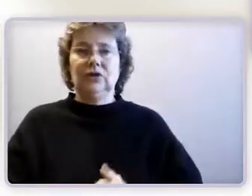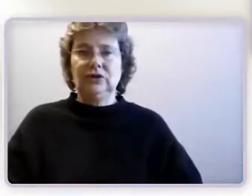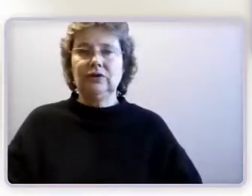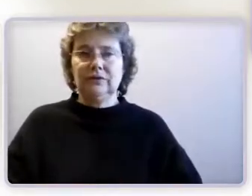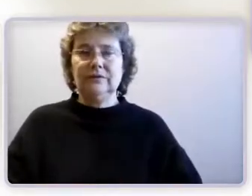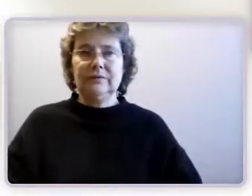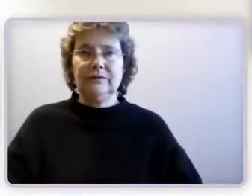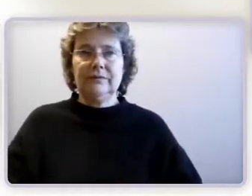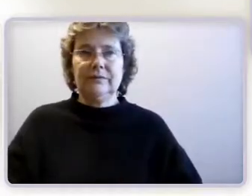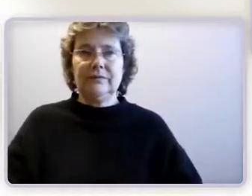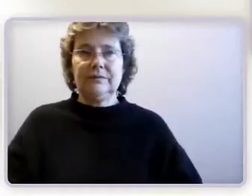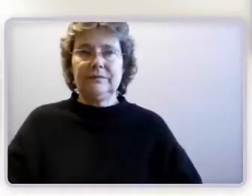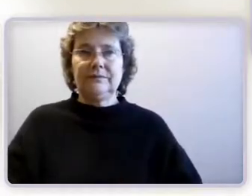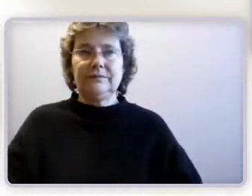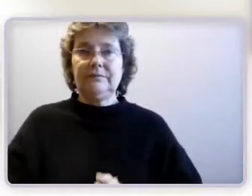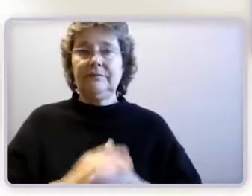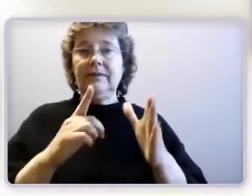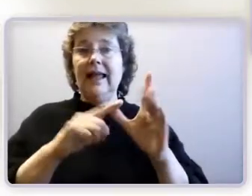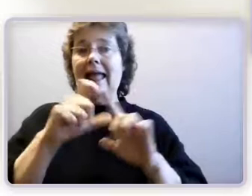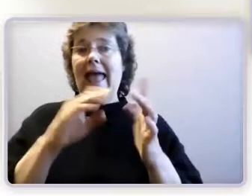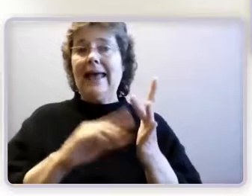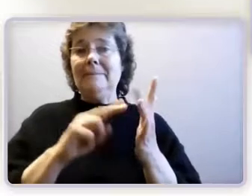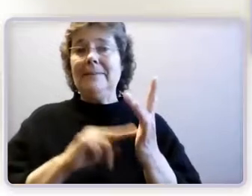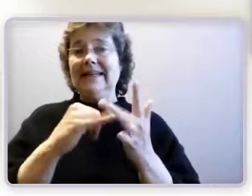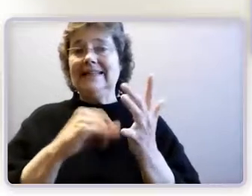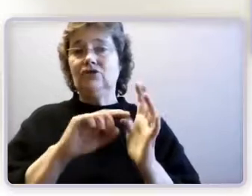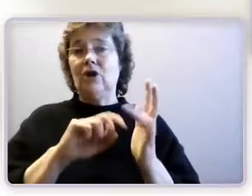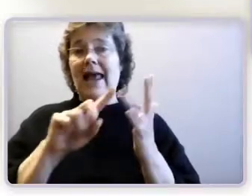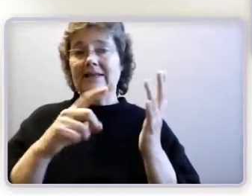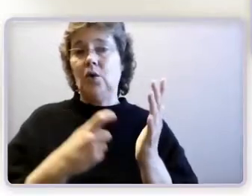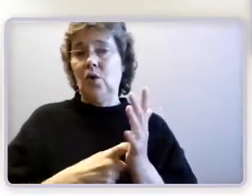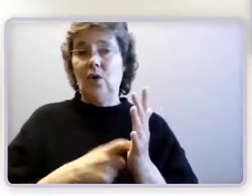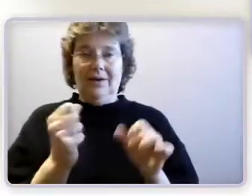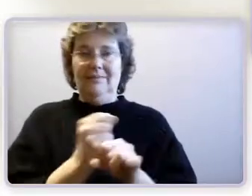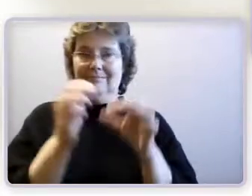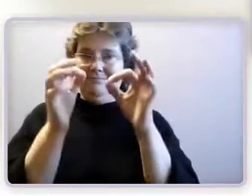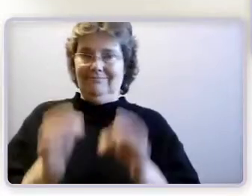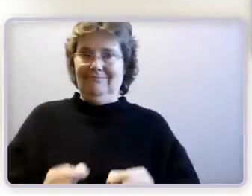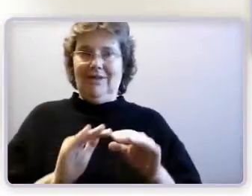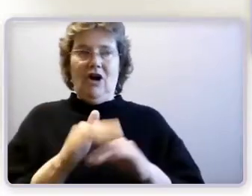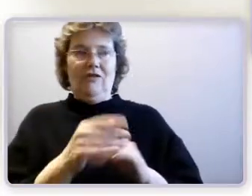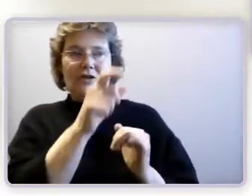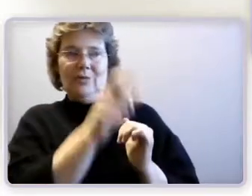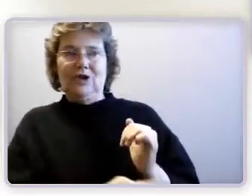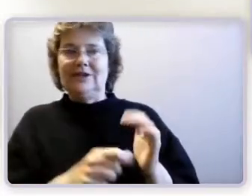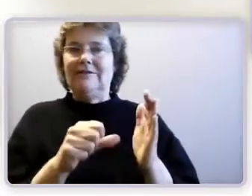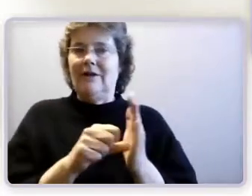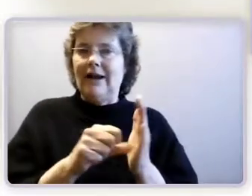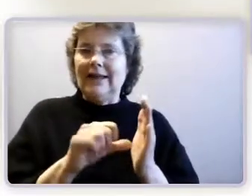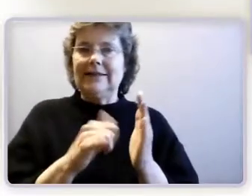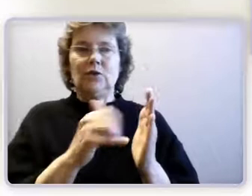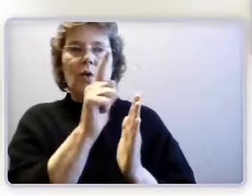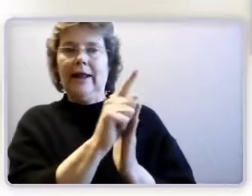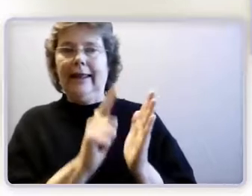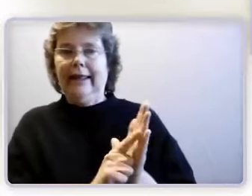Similarly, the principal role of an administrator is to make decisions about a person's finances or their legal affairs.